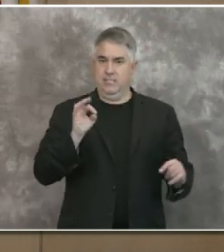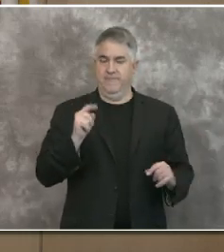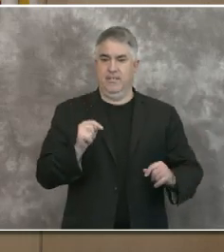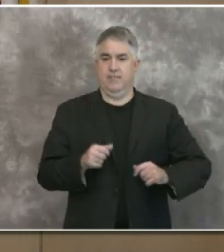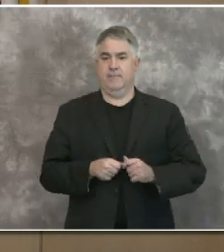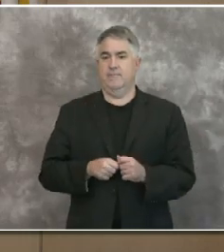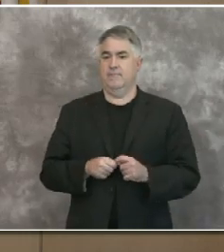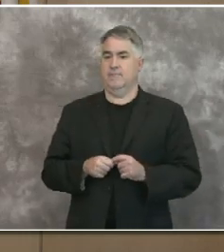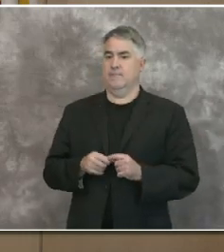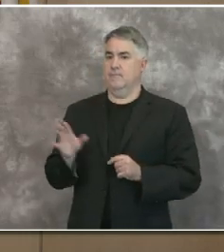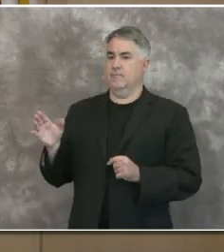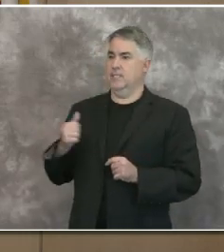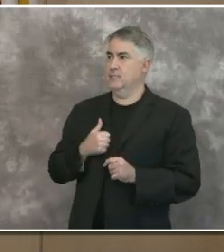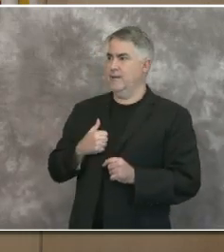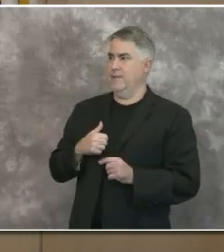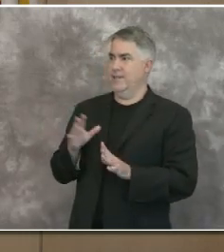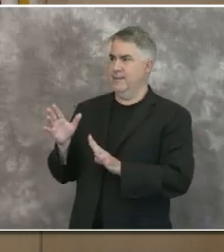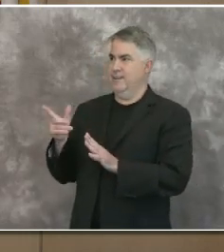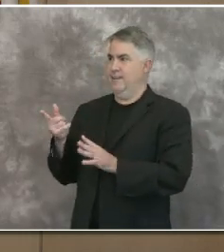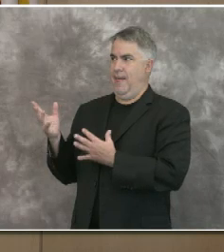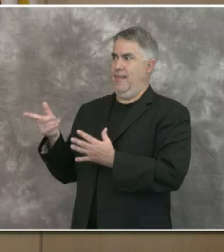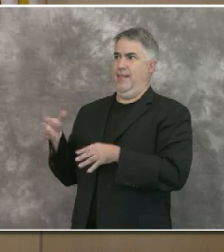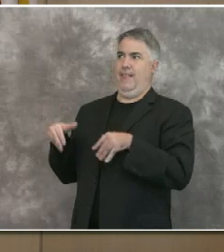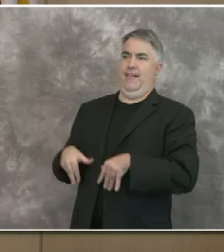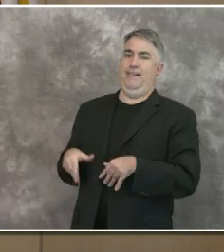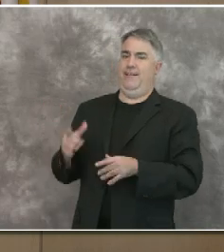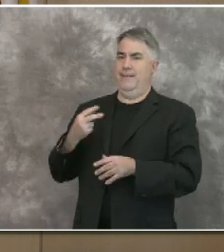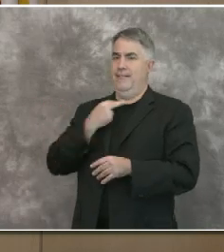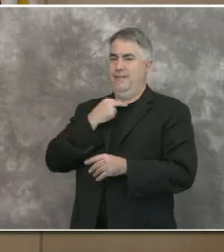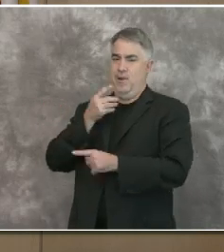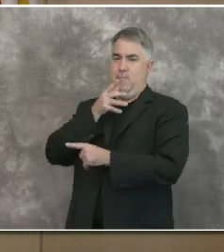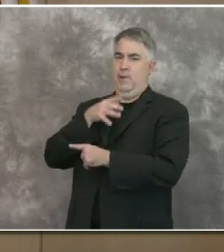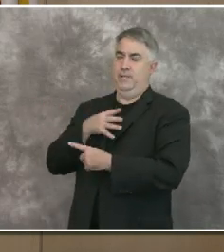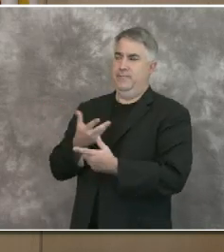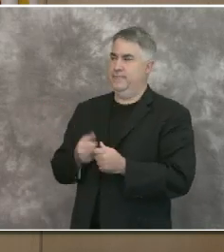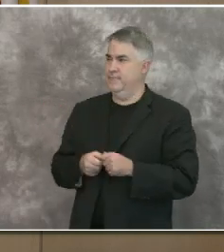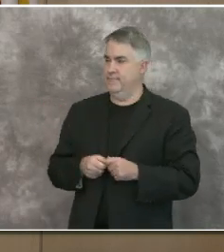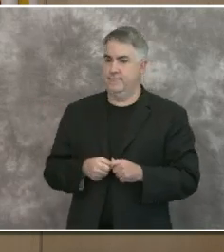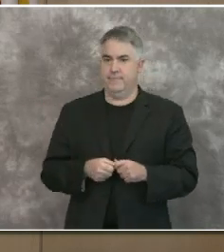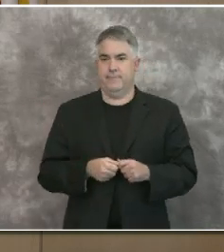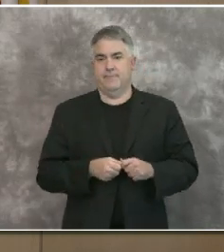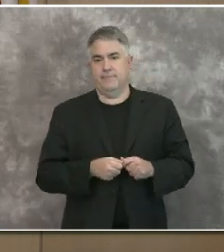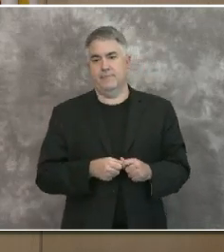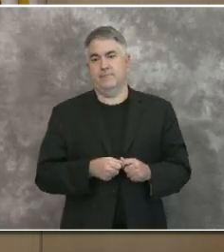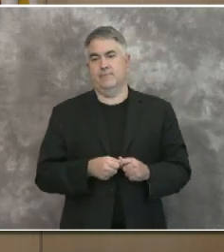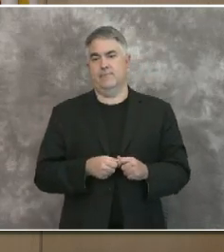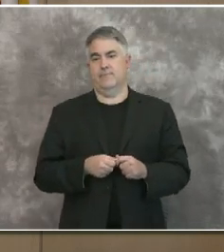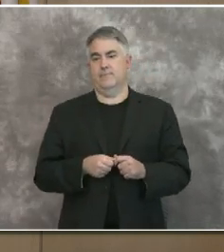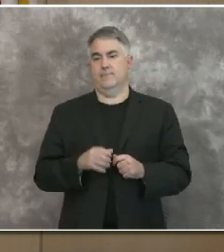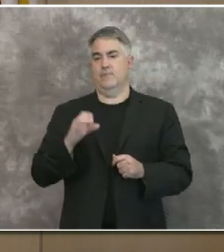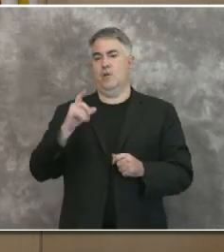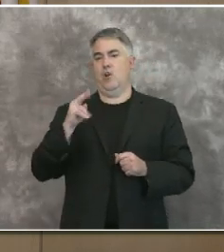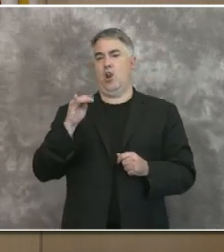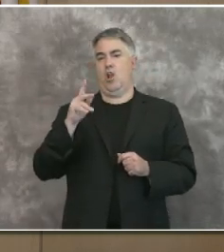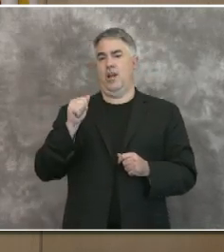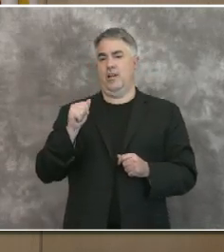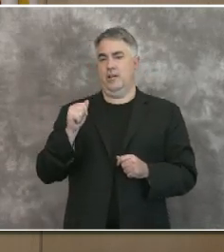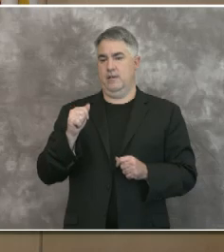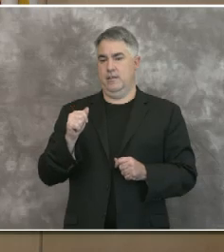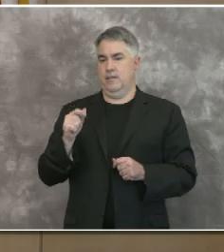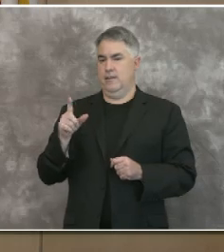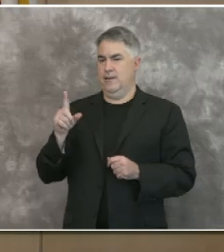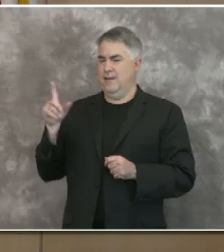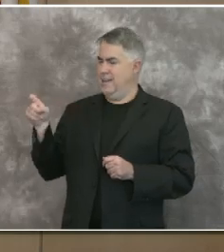Wooten. Sorry. No, I appreciate it. And for Claudia, she just wanted a little bit from Univision, a little bit of specification